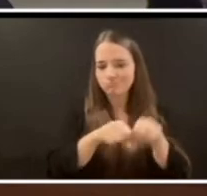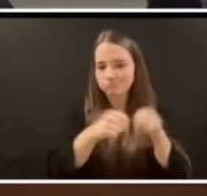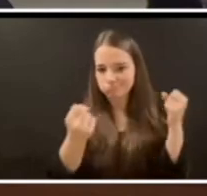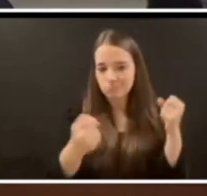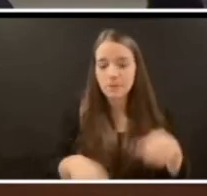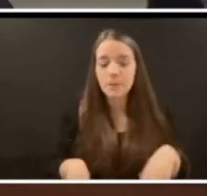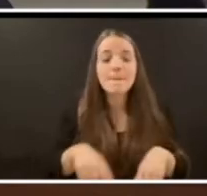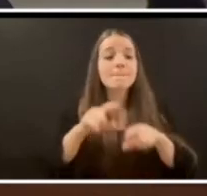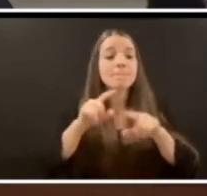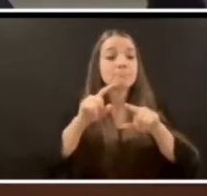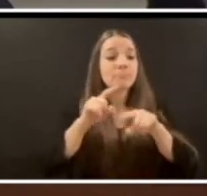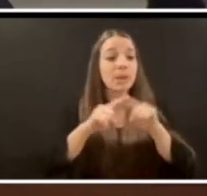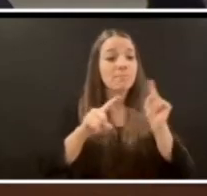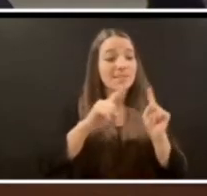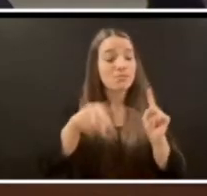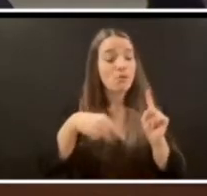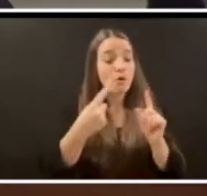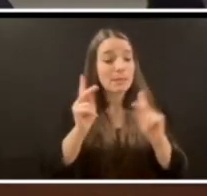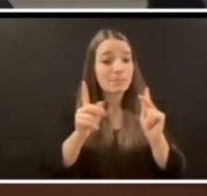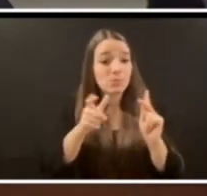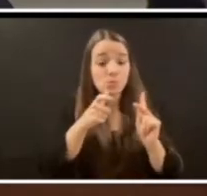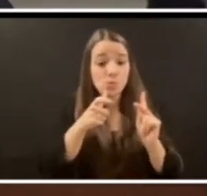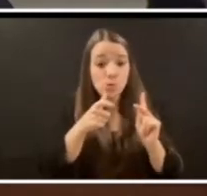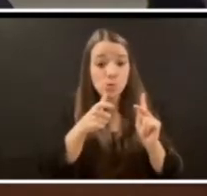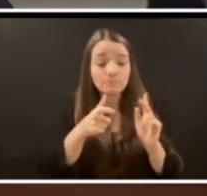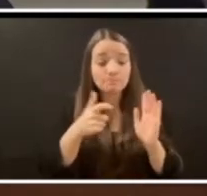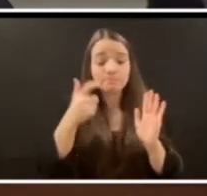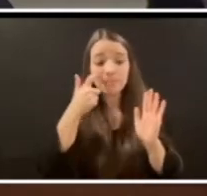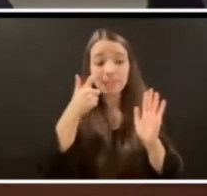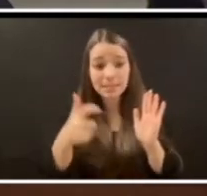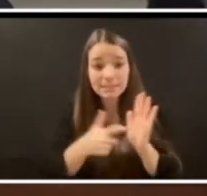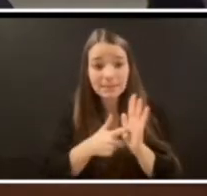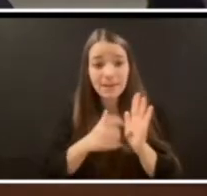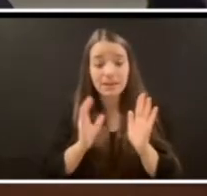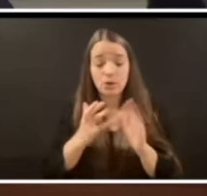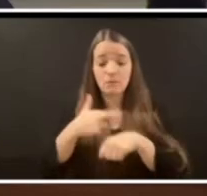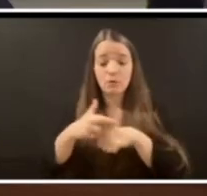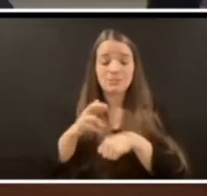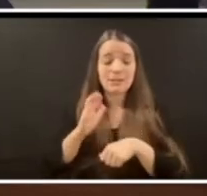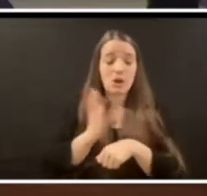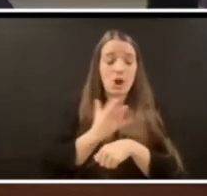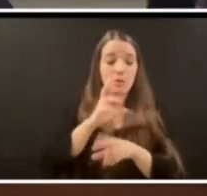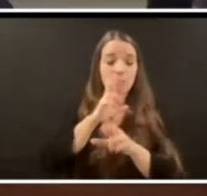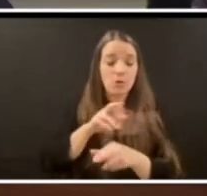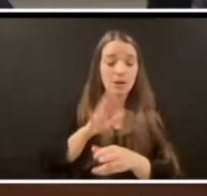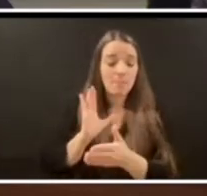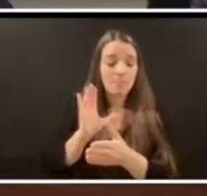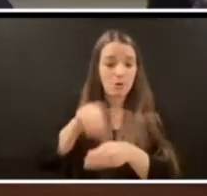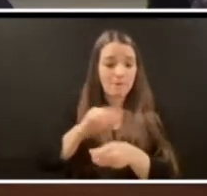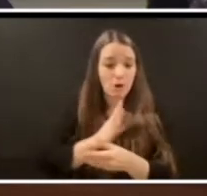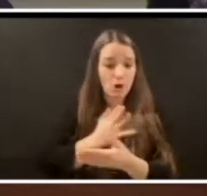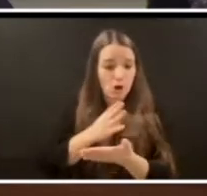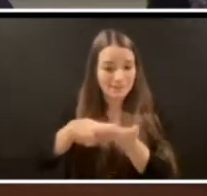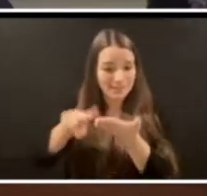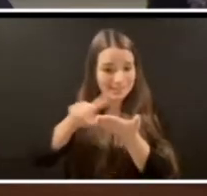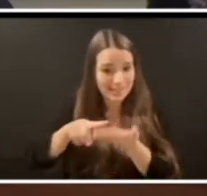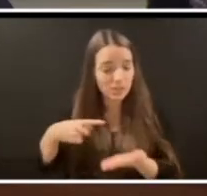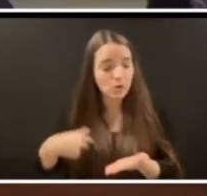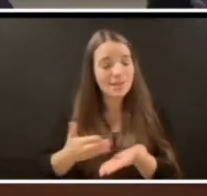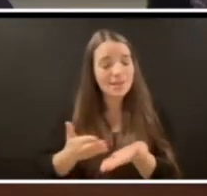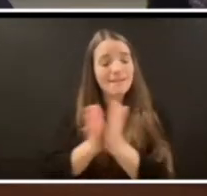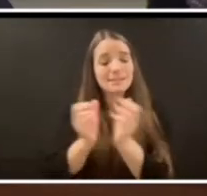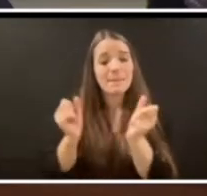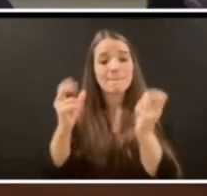team the only people identified for referrals in our report. As part of our investigation, we asked multiple members